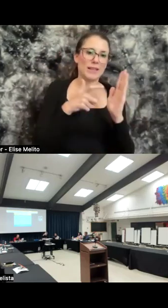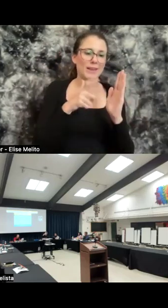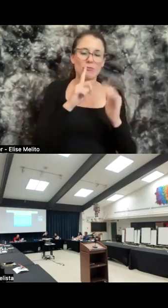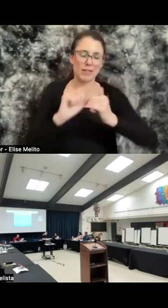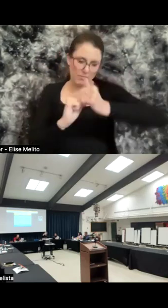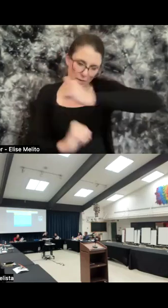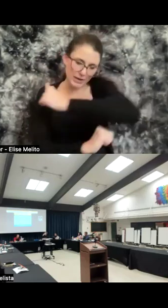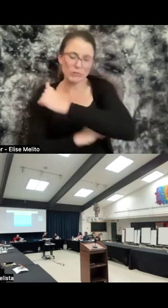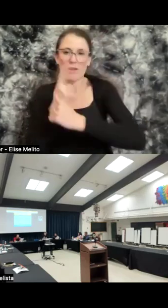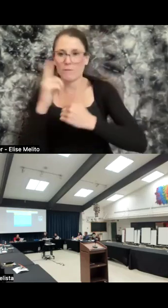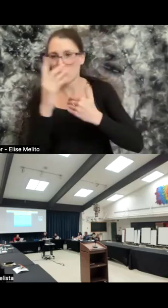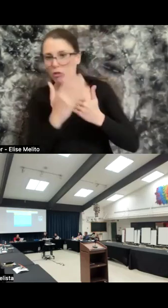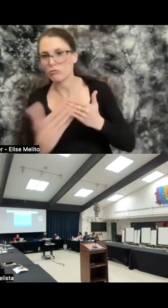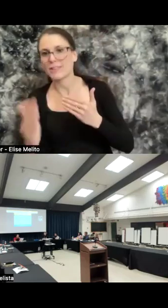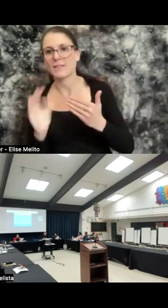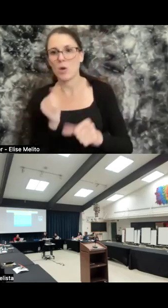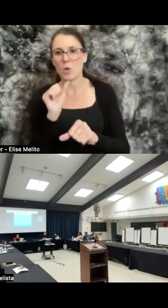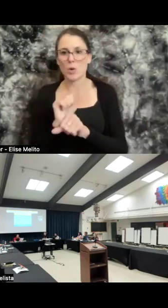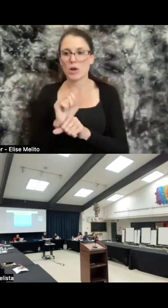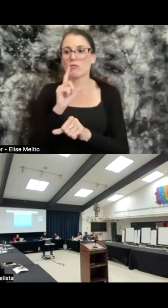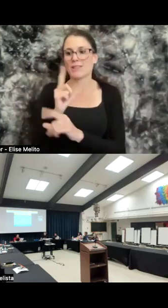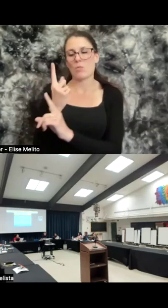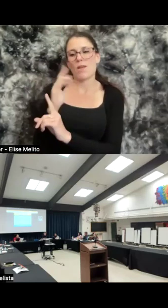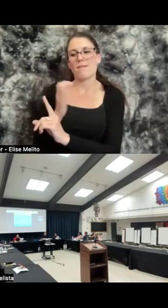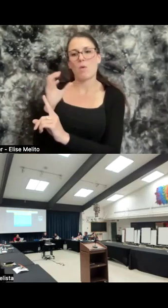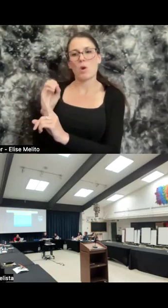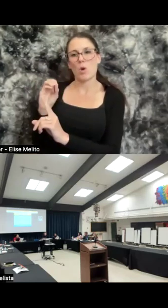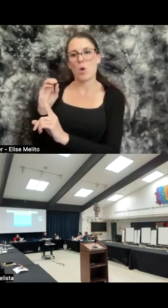as Maria, one of our co-chairs of that subcommittee, pointed out.